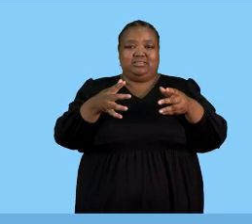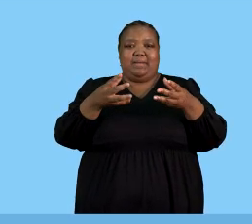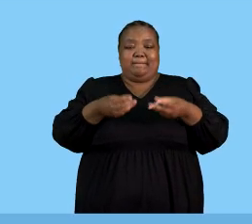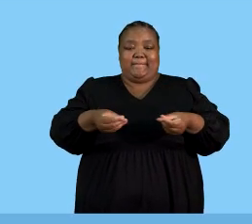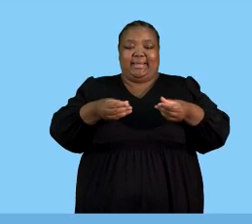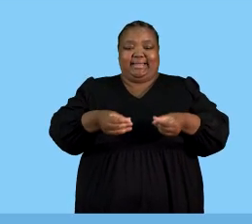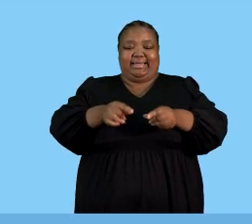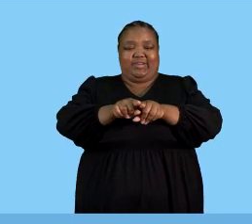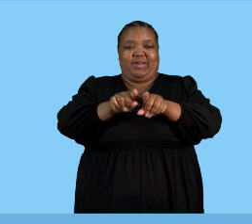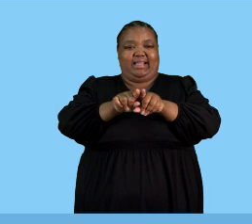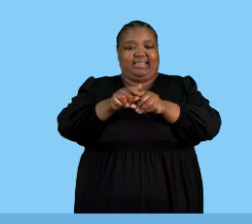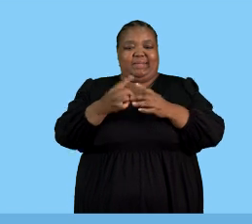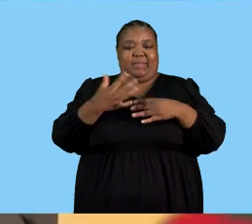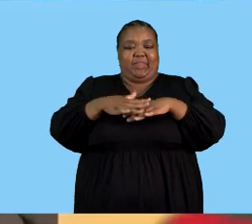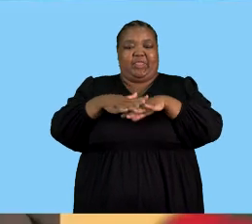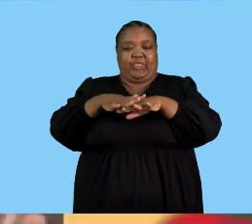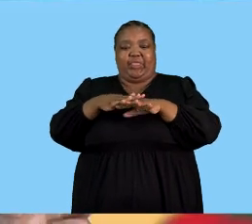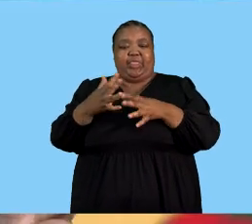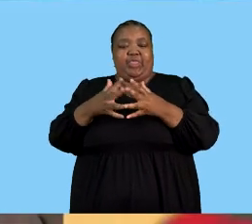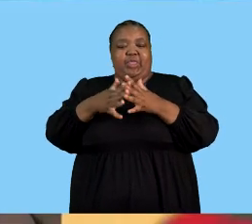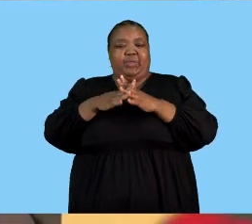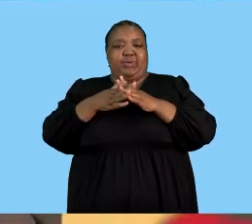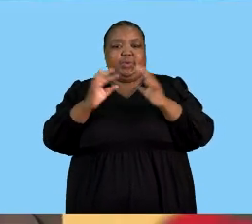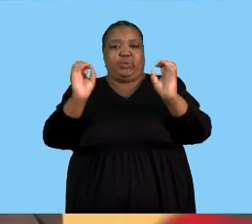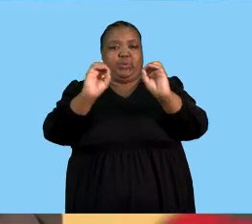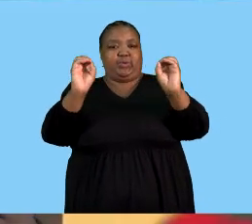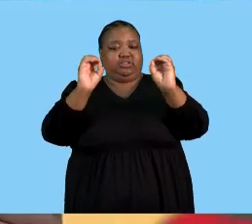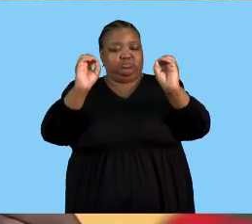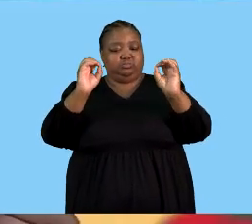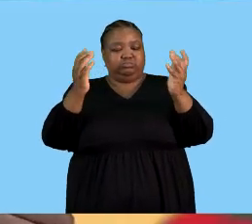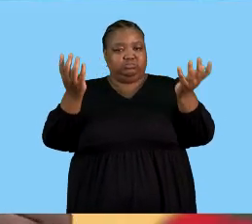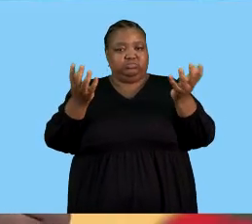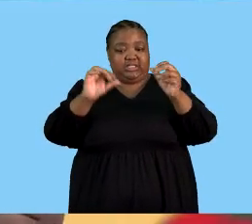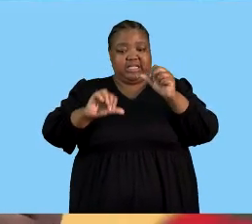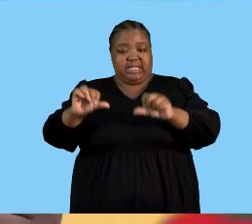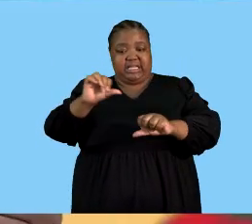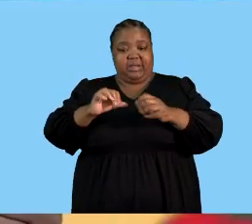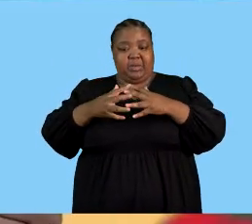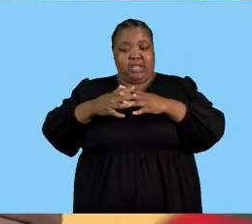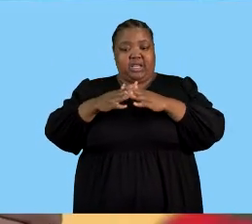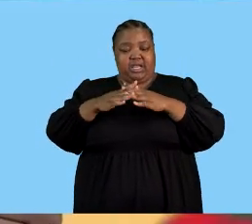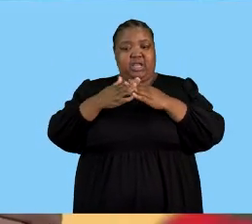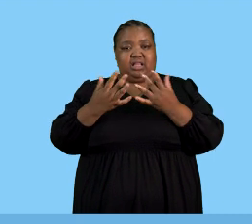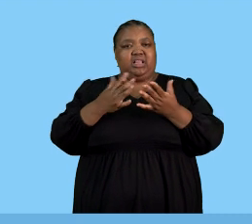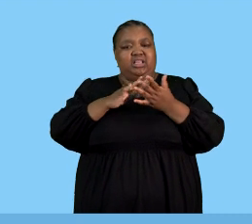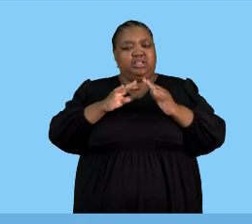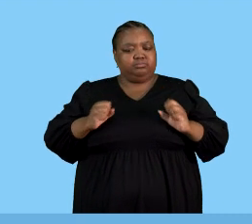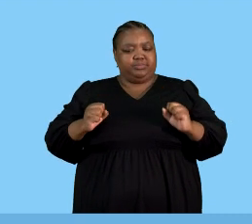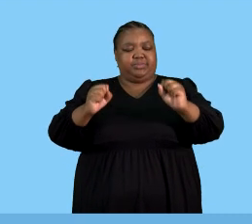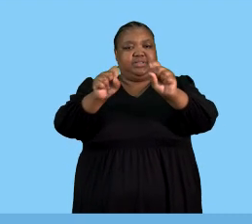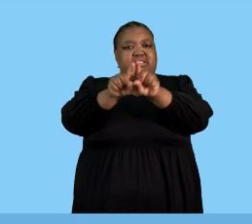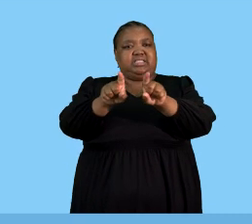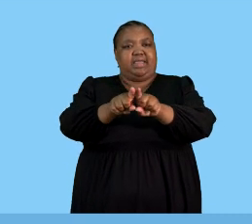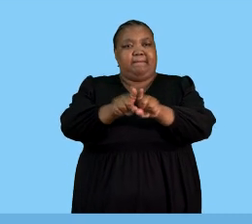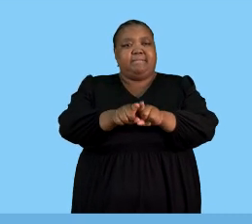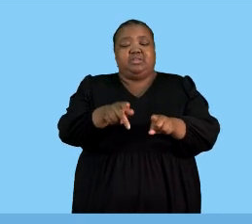material throughout. So if it's the same throughout a chemical reaction, it is going to be a pure substance. So there are two classes